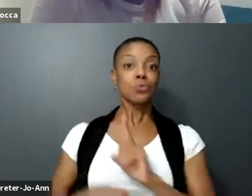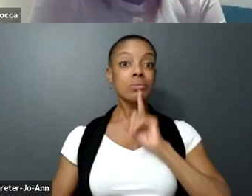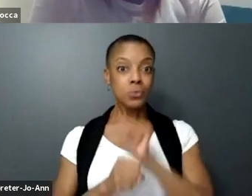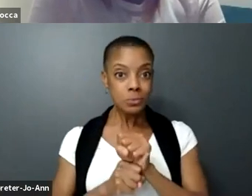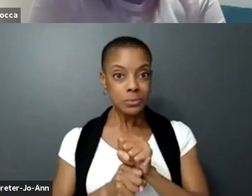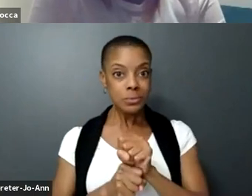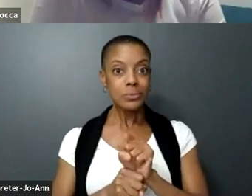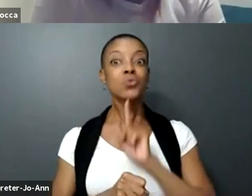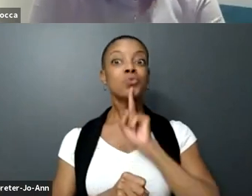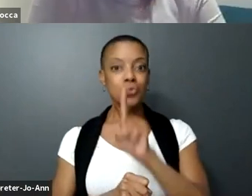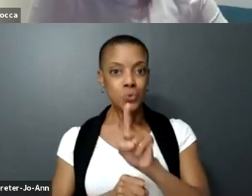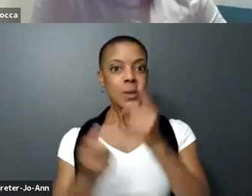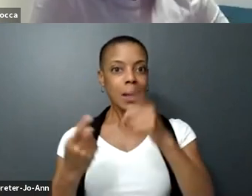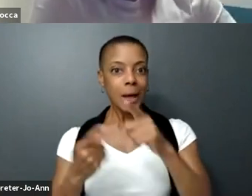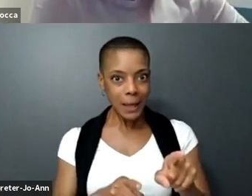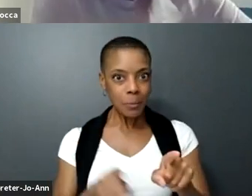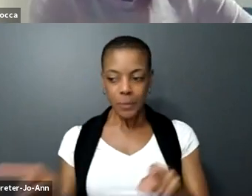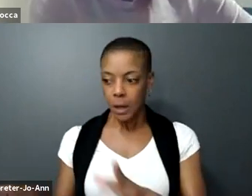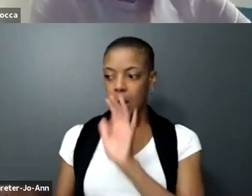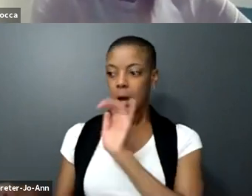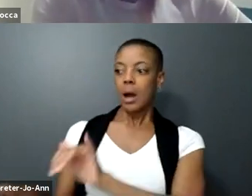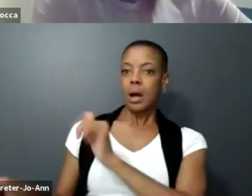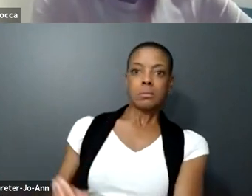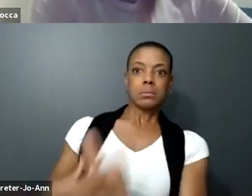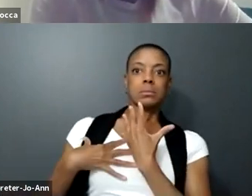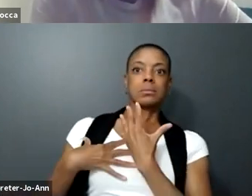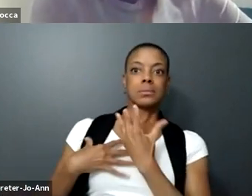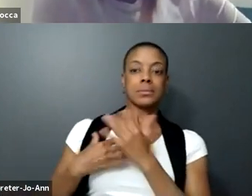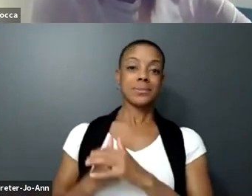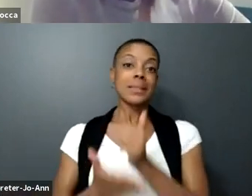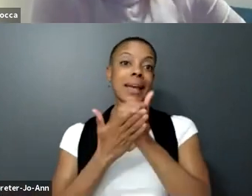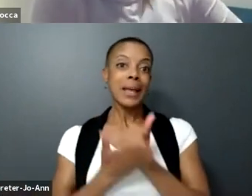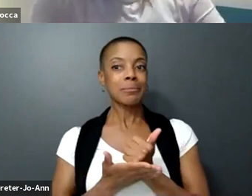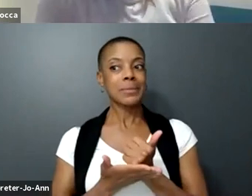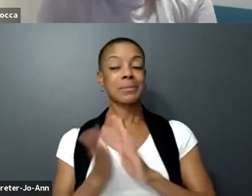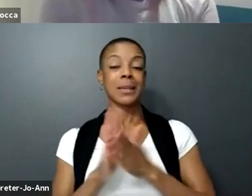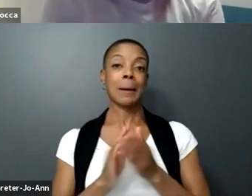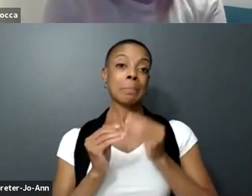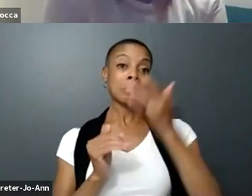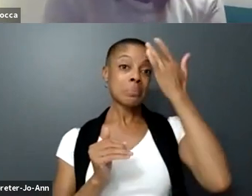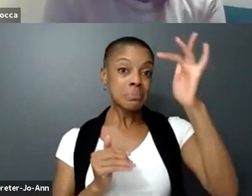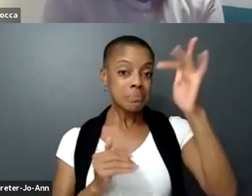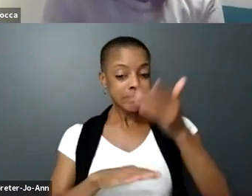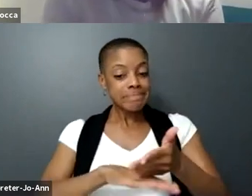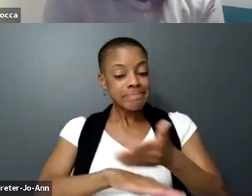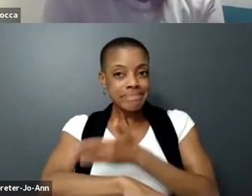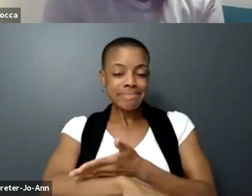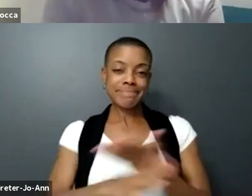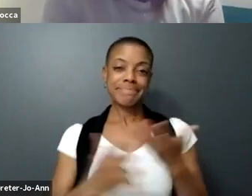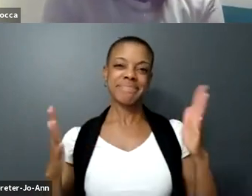and just will make all of us a little smarter. So I'll leave it at